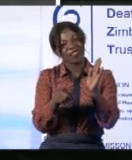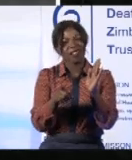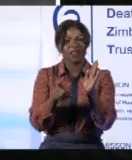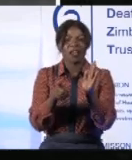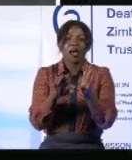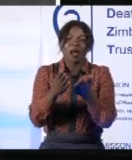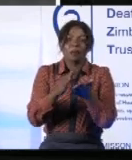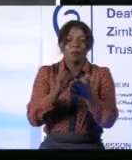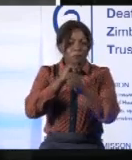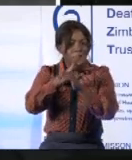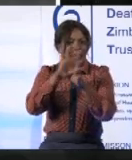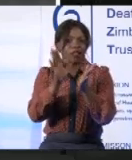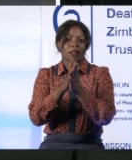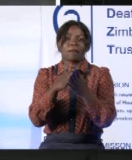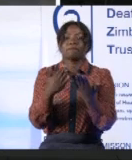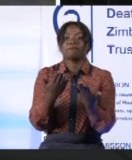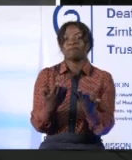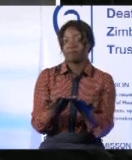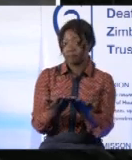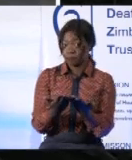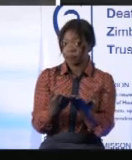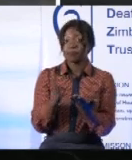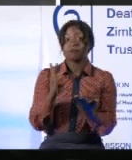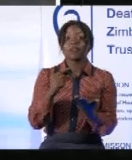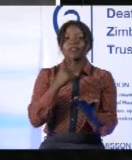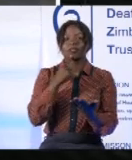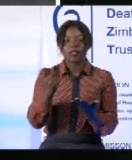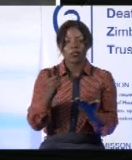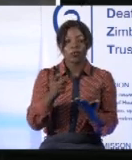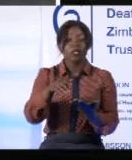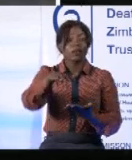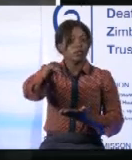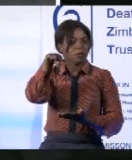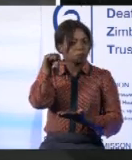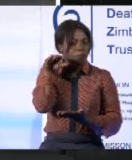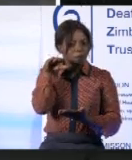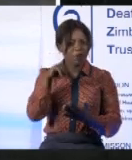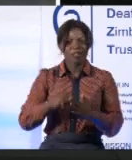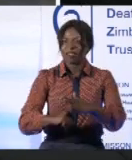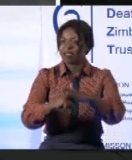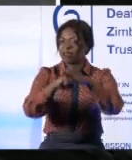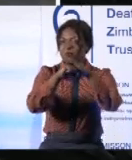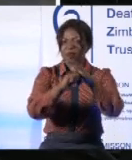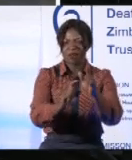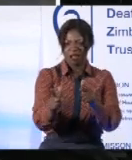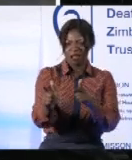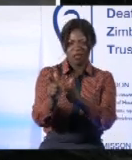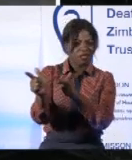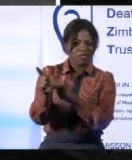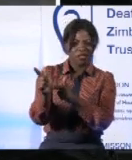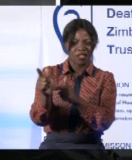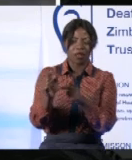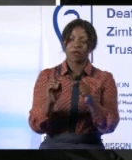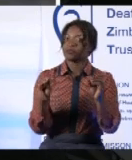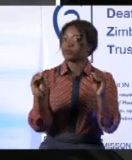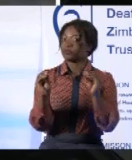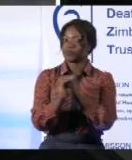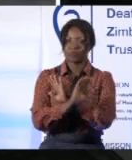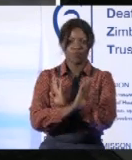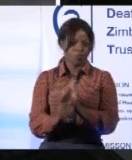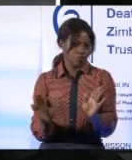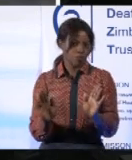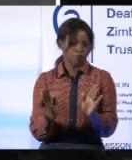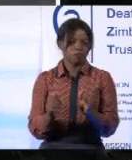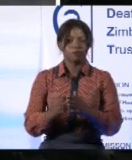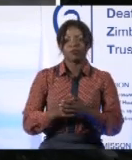clear on is that Zimbabwe is not a country that will support any homosexual relations or